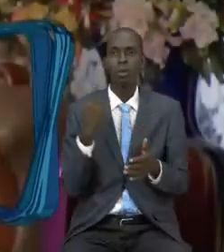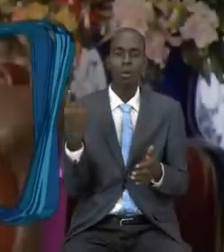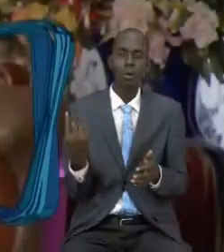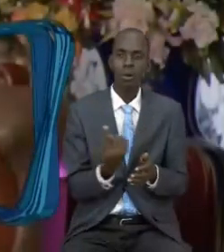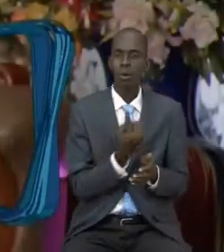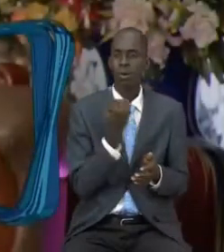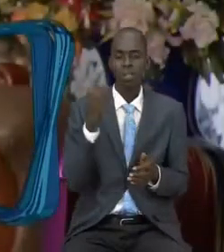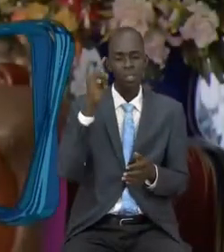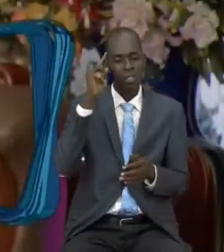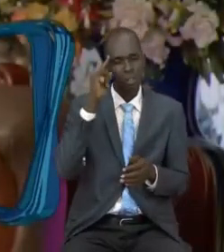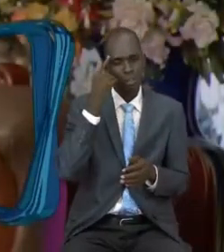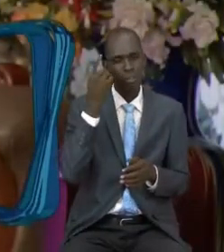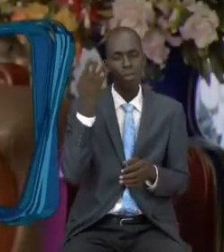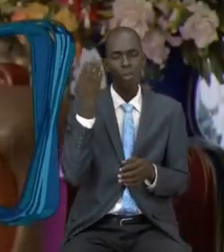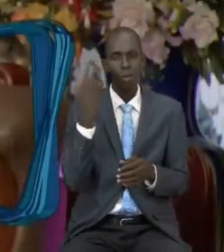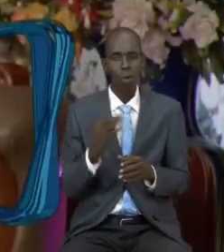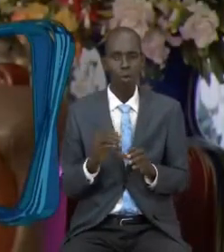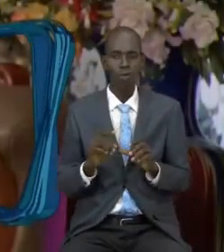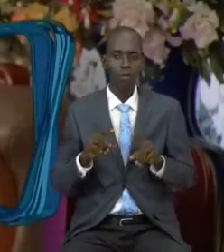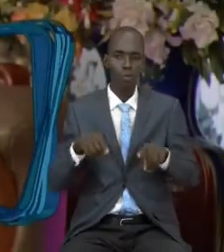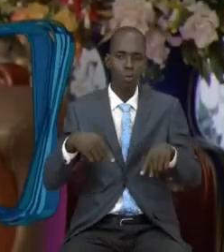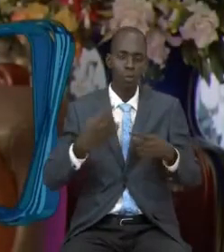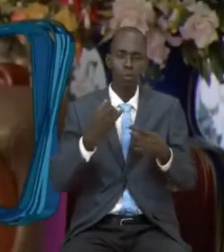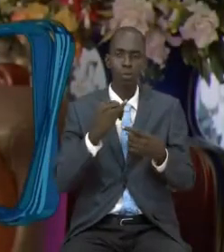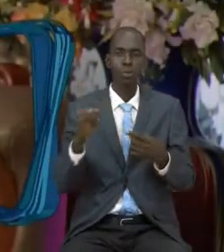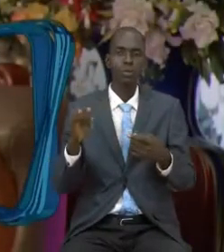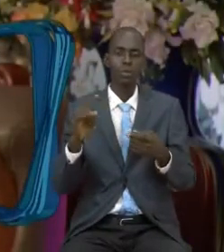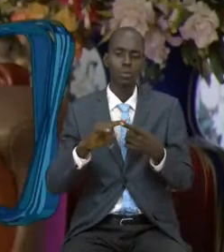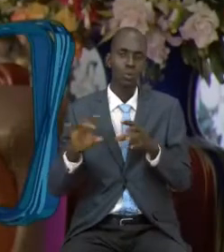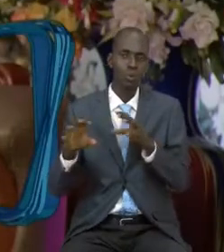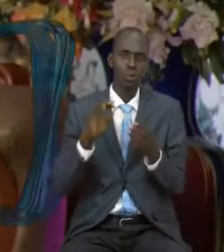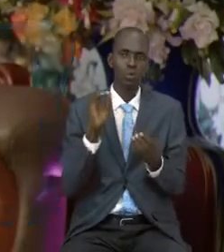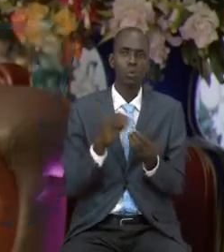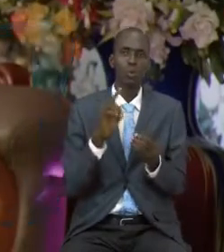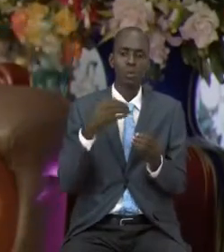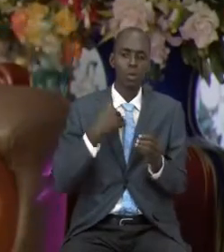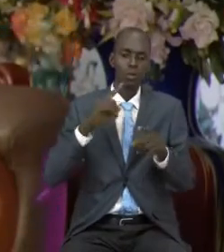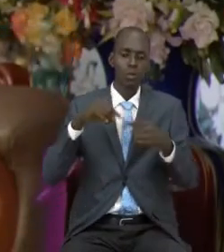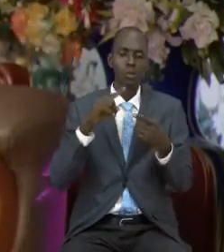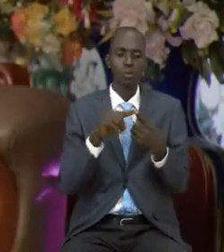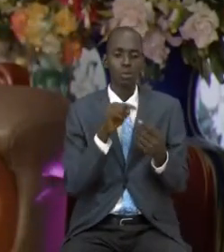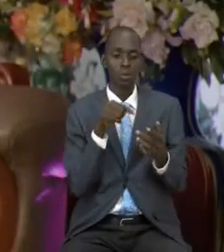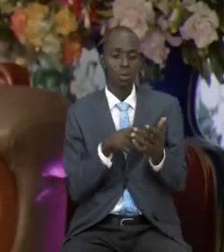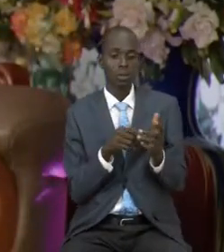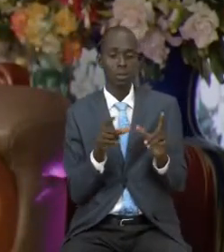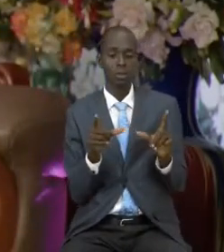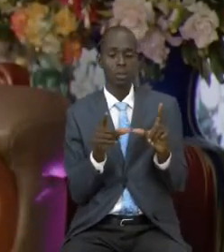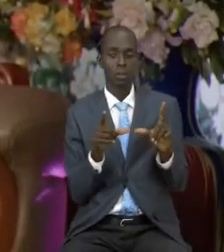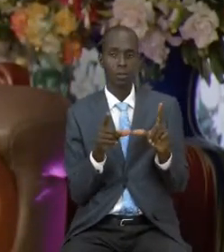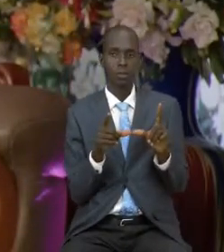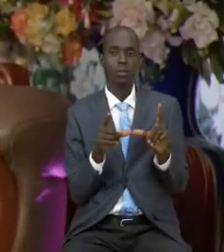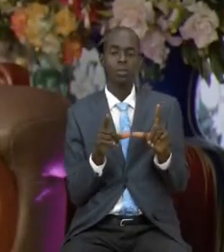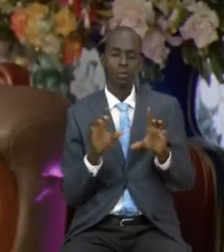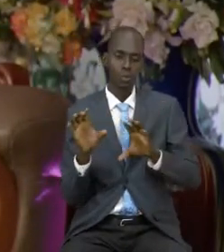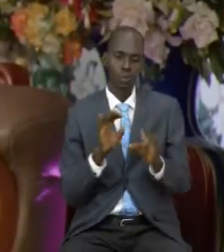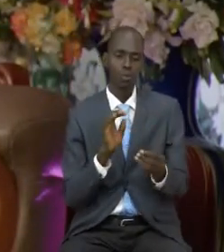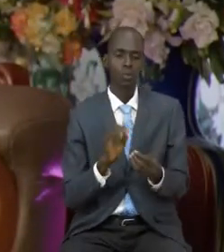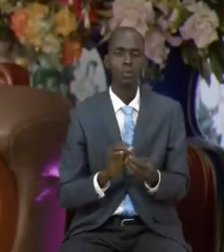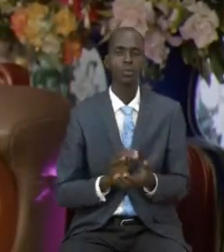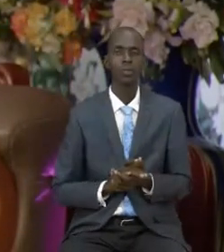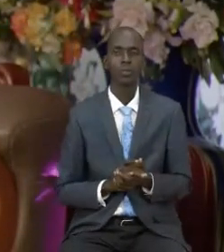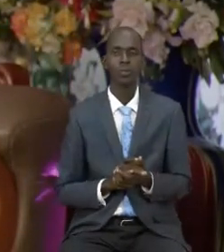extra mile, the extra mile. You've gone to this level, extra mile.